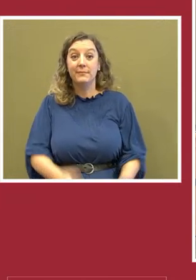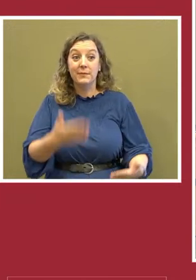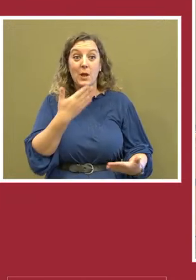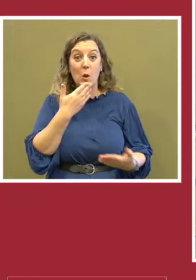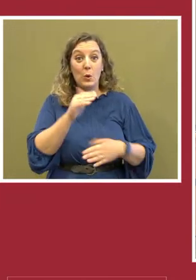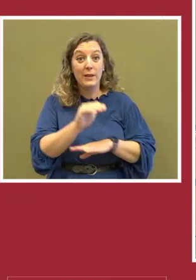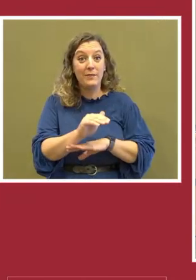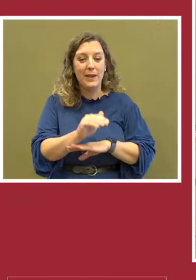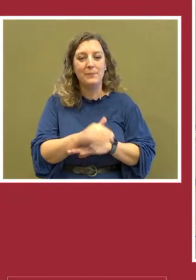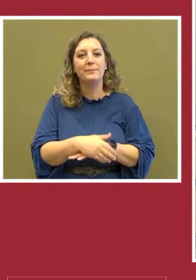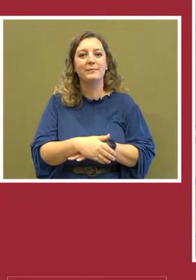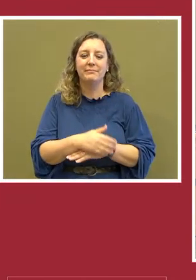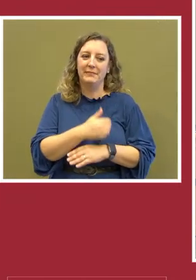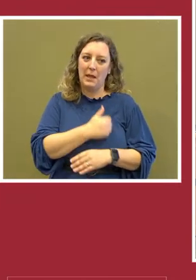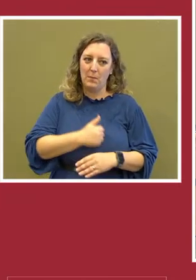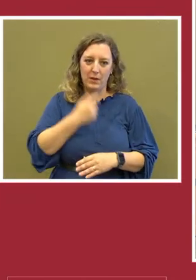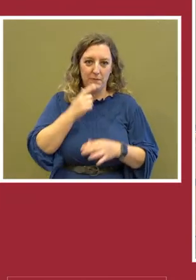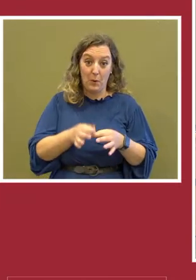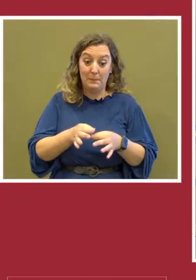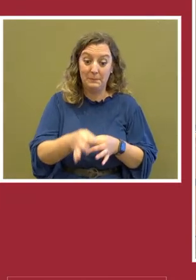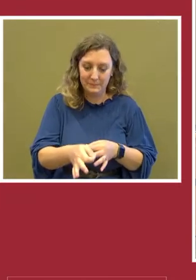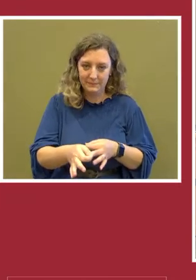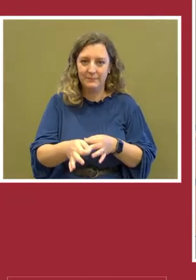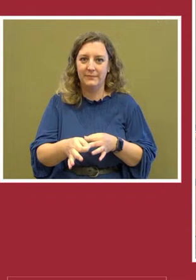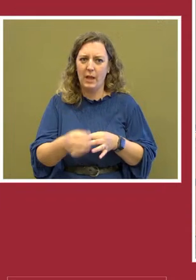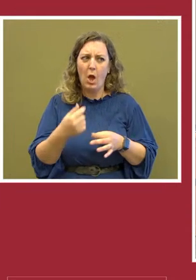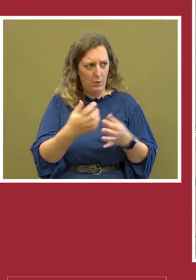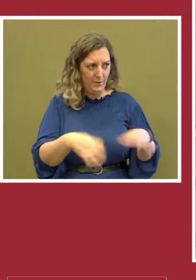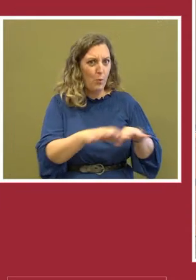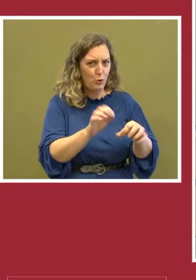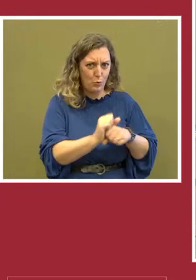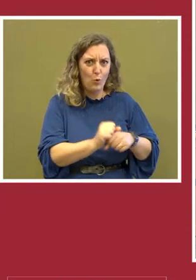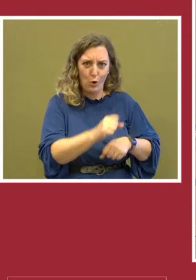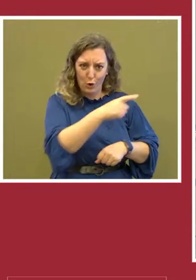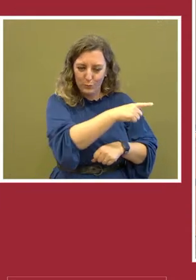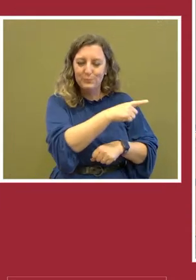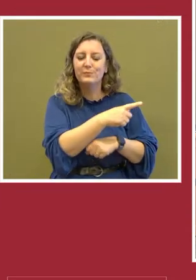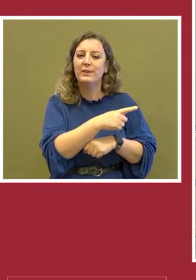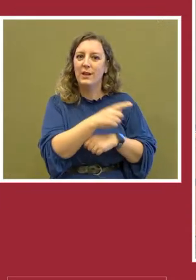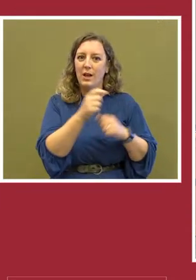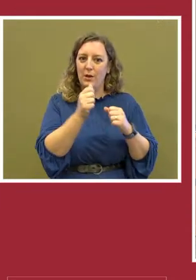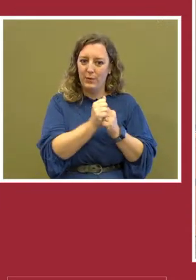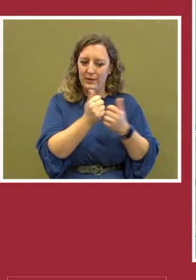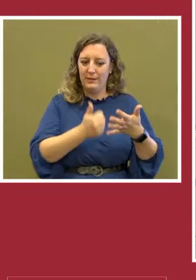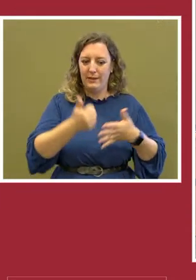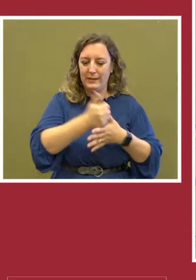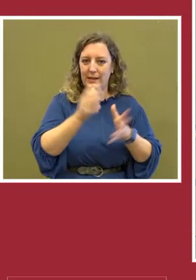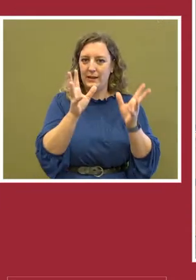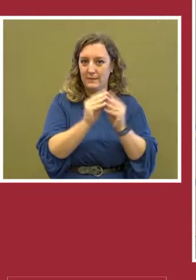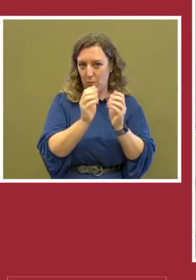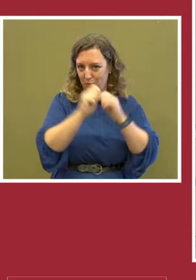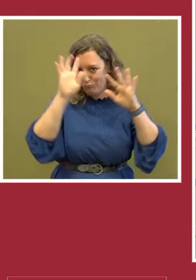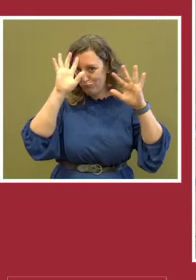Good evening. Apologies for the delay. We were doing very important work in our executive session with our superintendent.